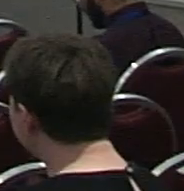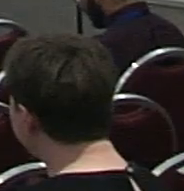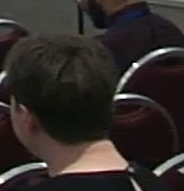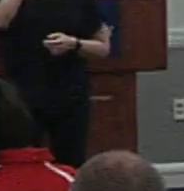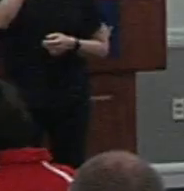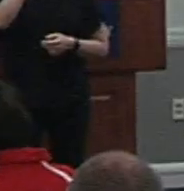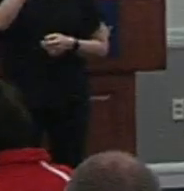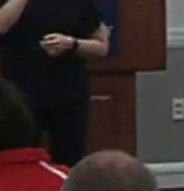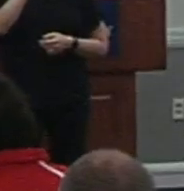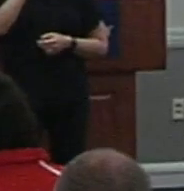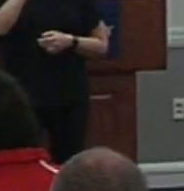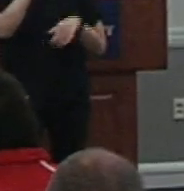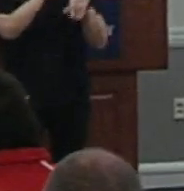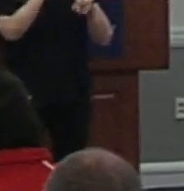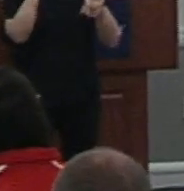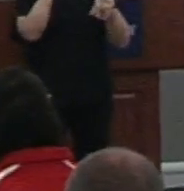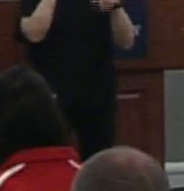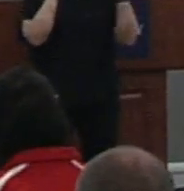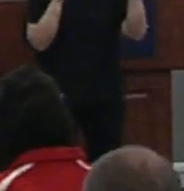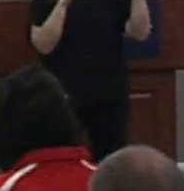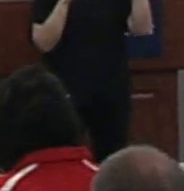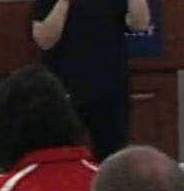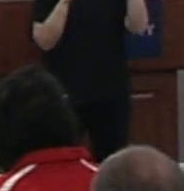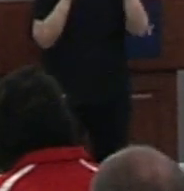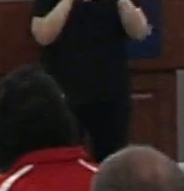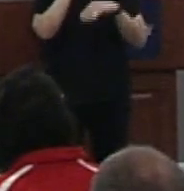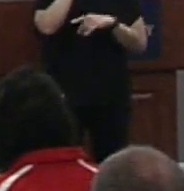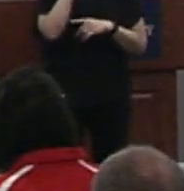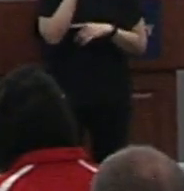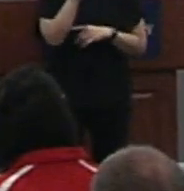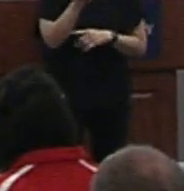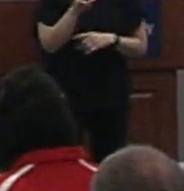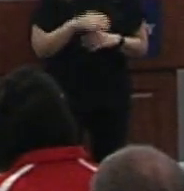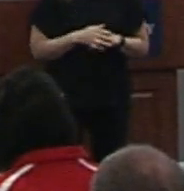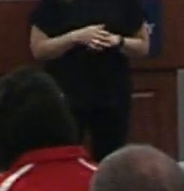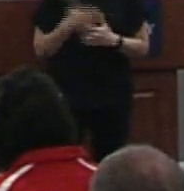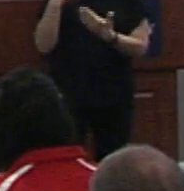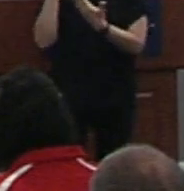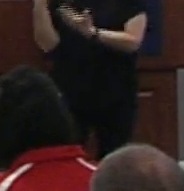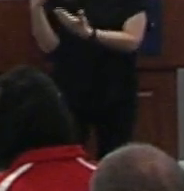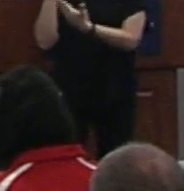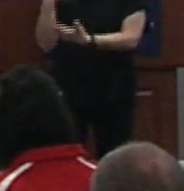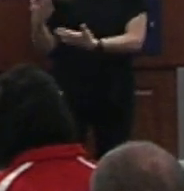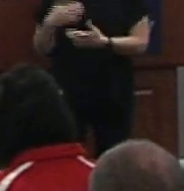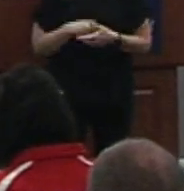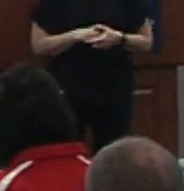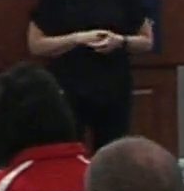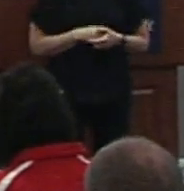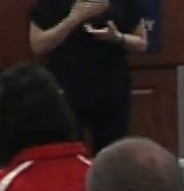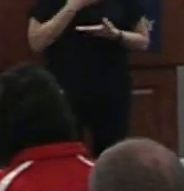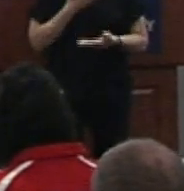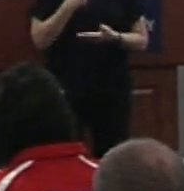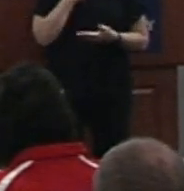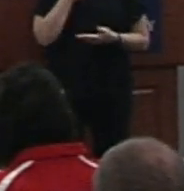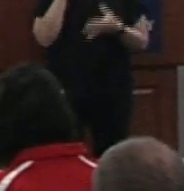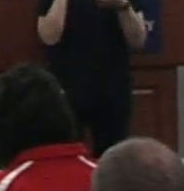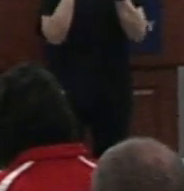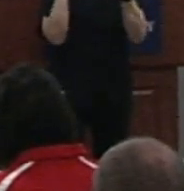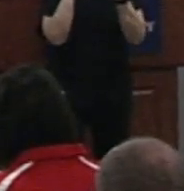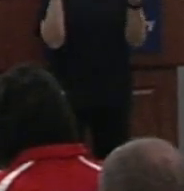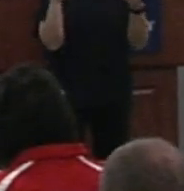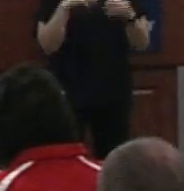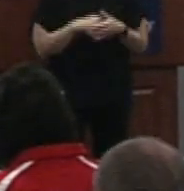Sure, thank you for having me here. Not really a question,